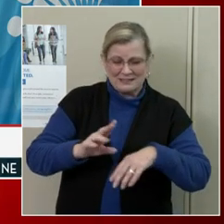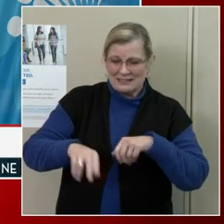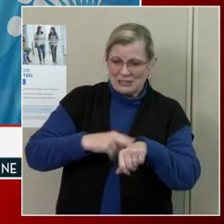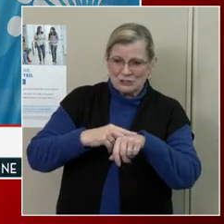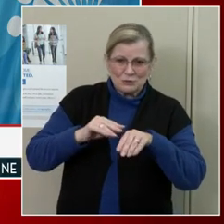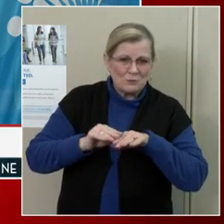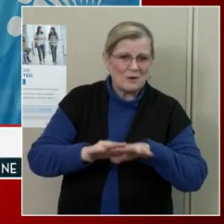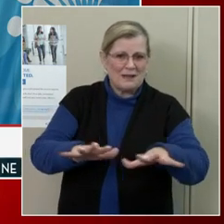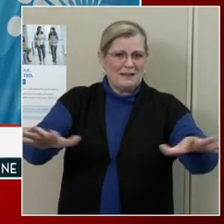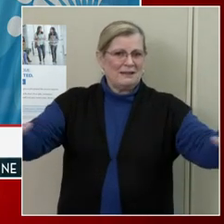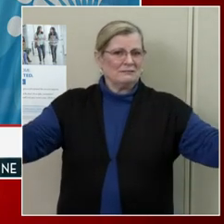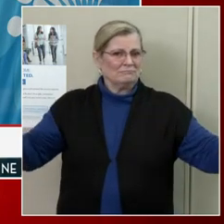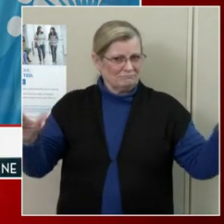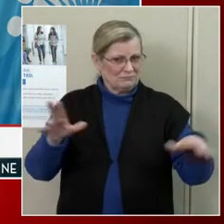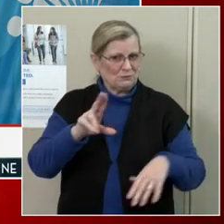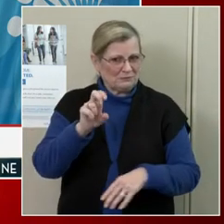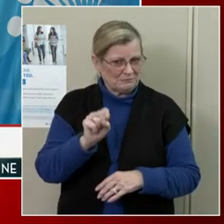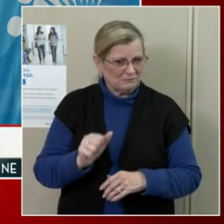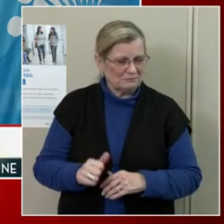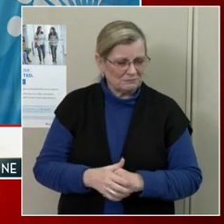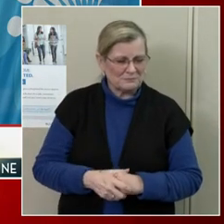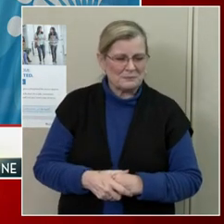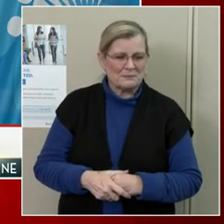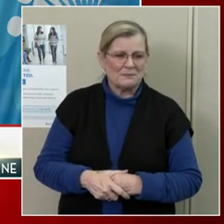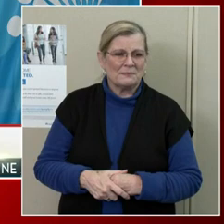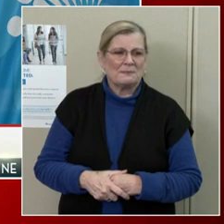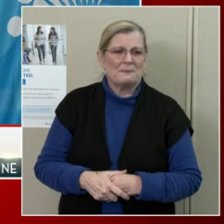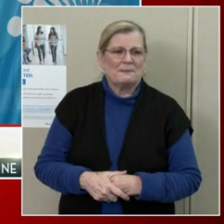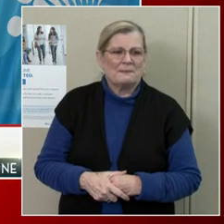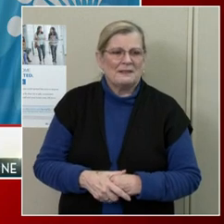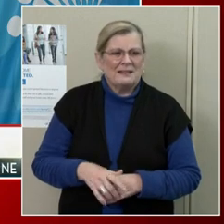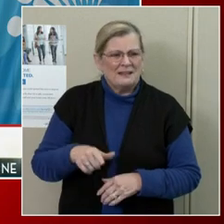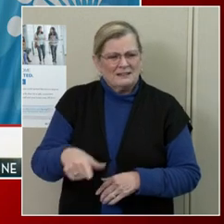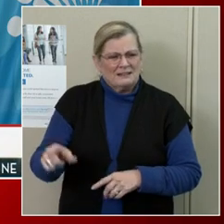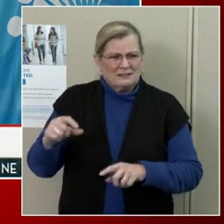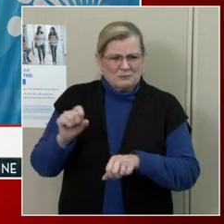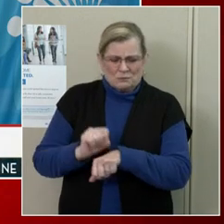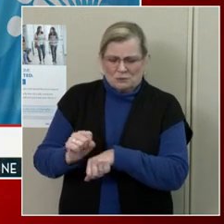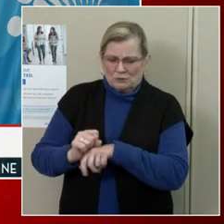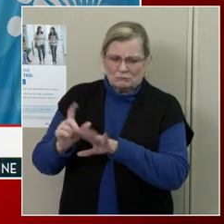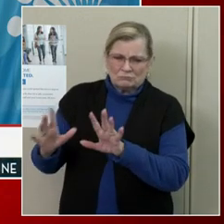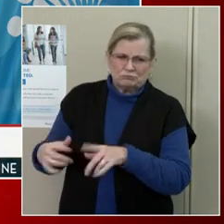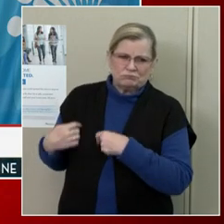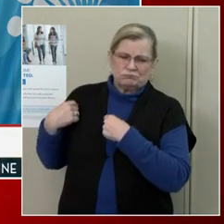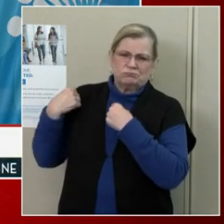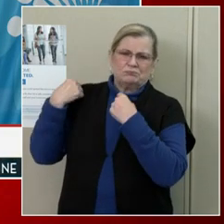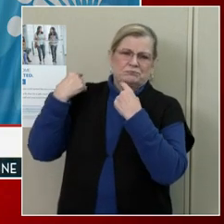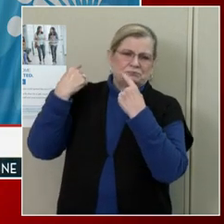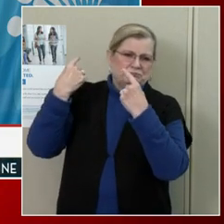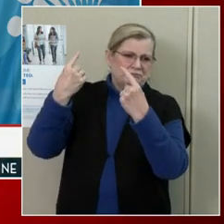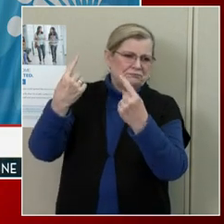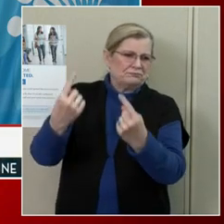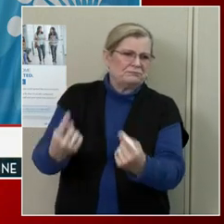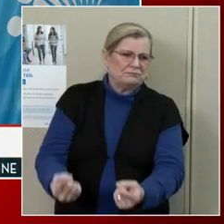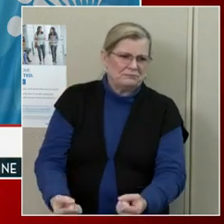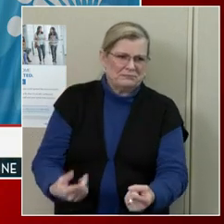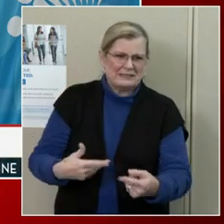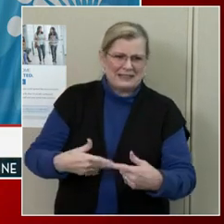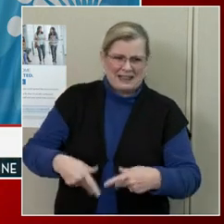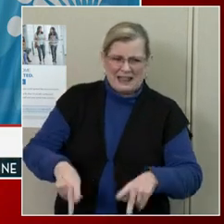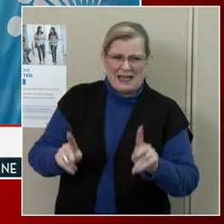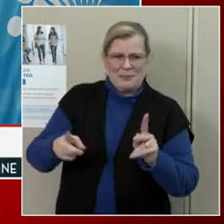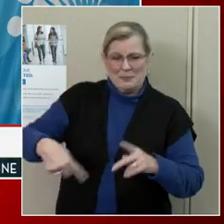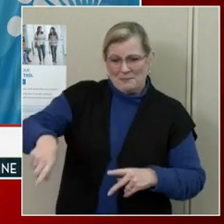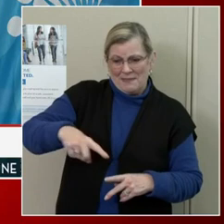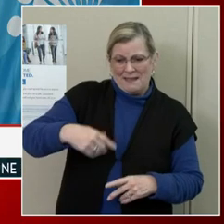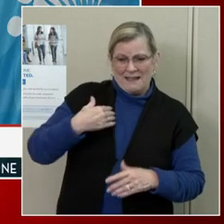providing pre-hospital care since the beginning of this pandemic, to be able to allow them to have access to